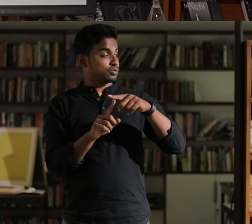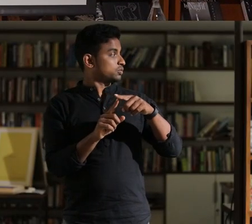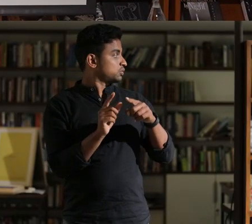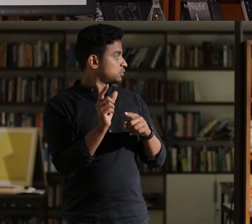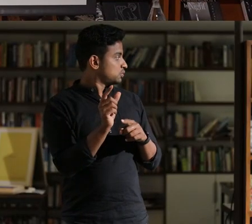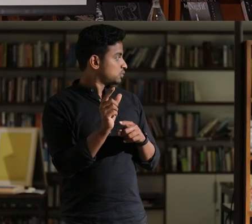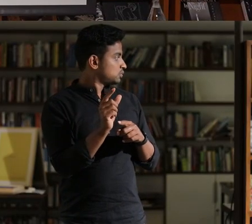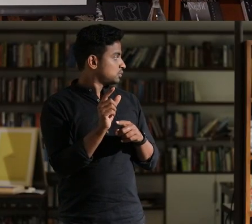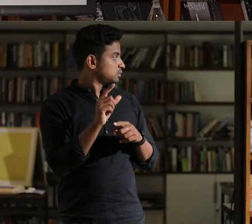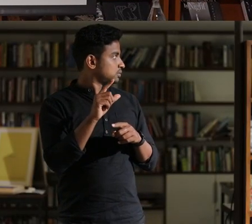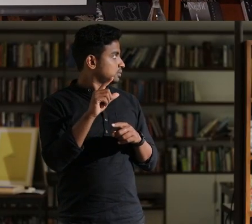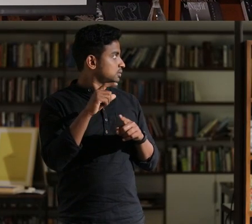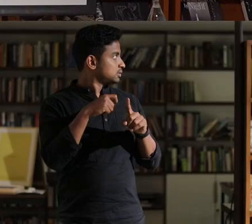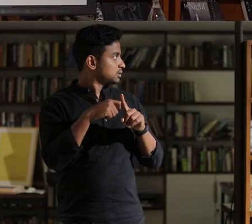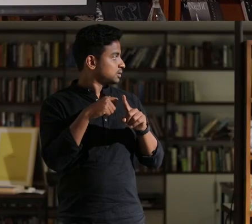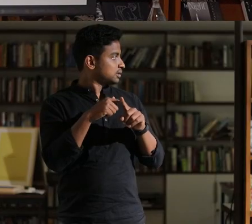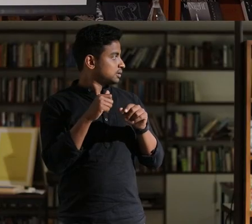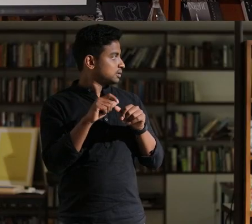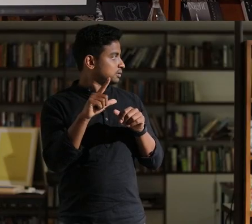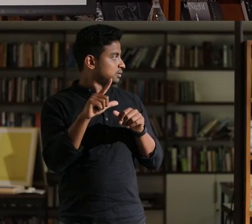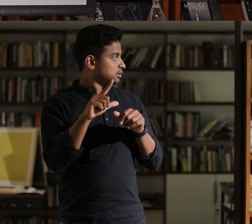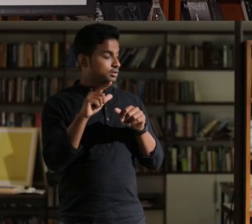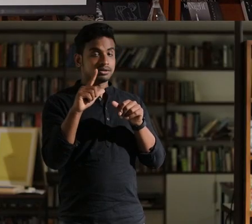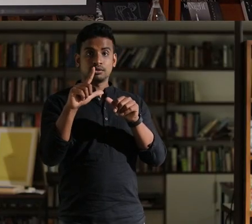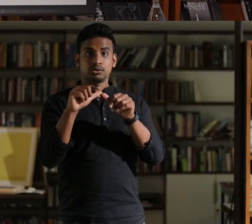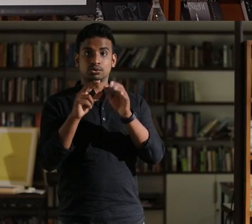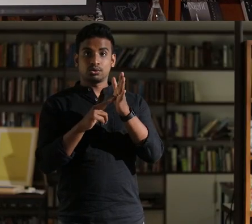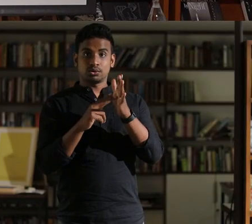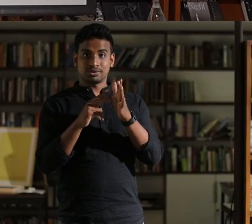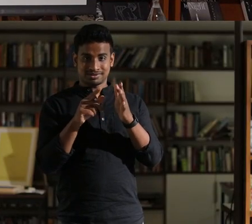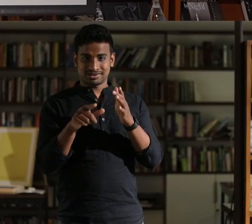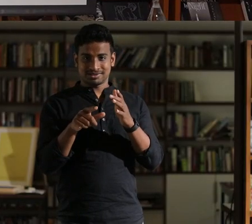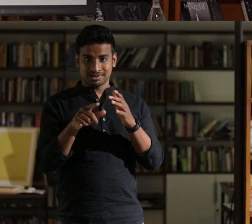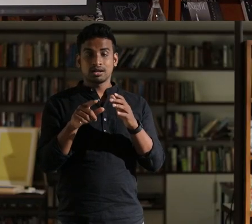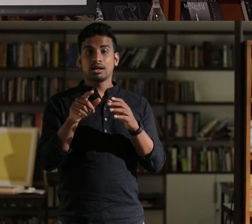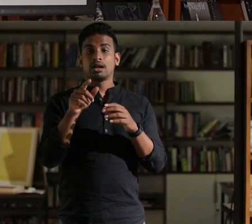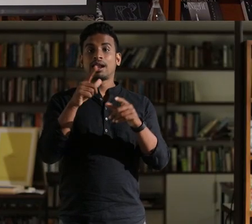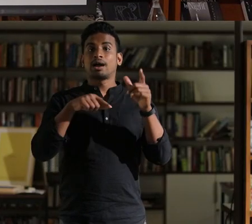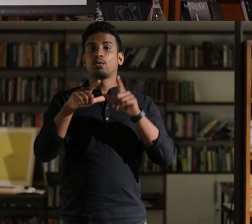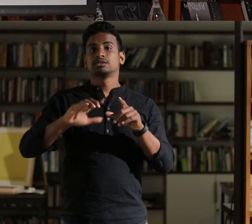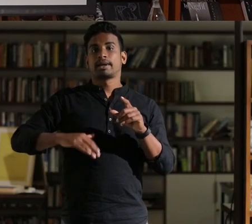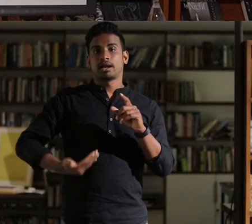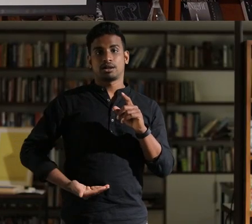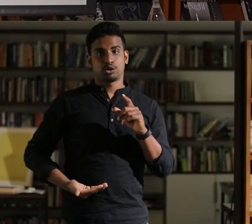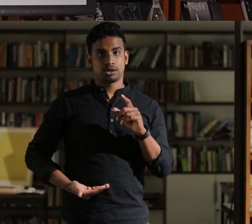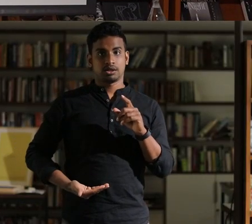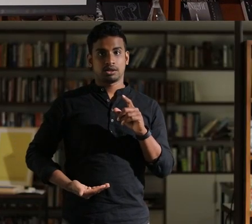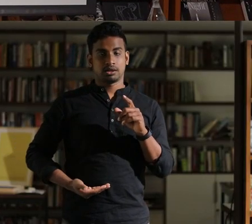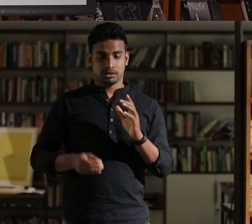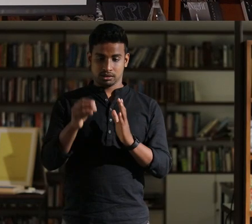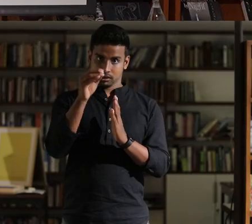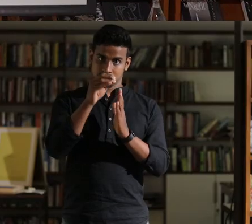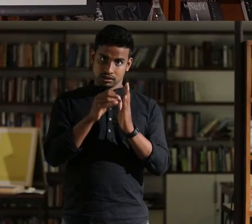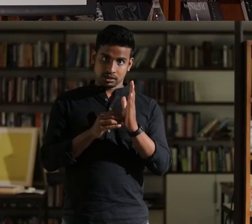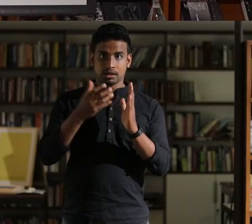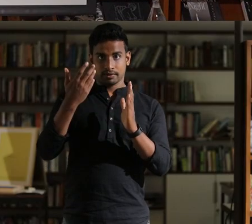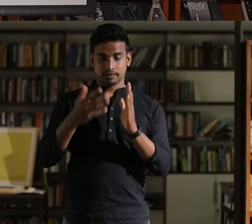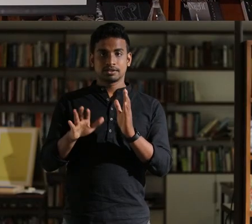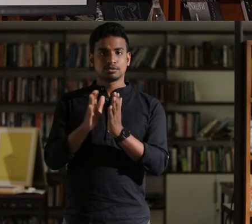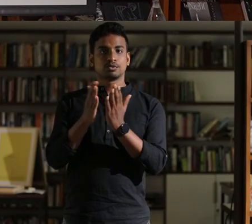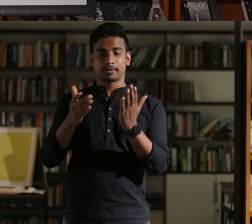written 400 years ago, handwritten in the old Bengali script, right? But in Methelon,